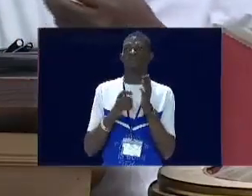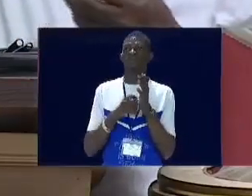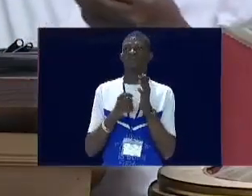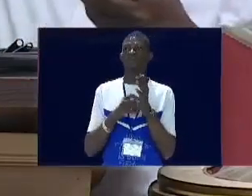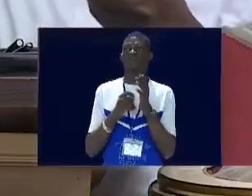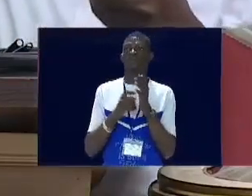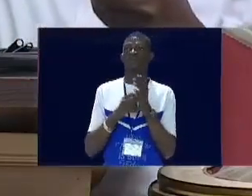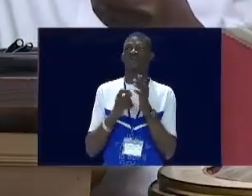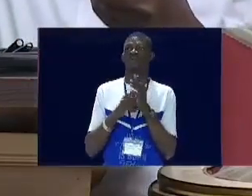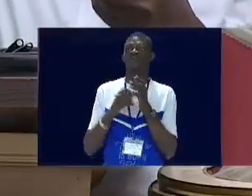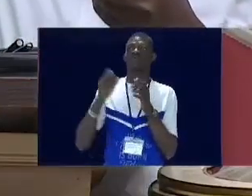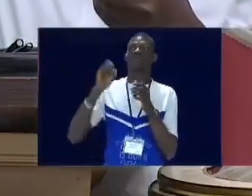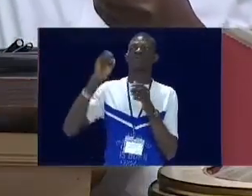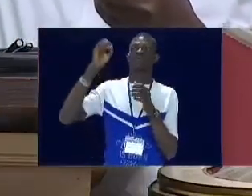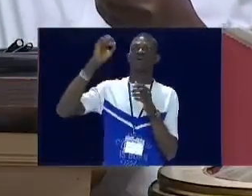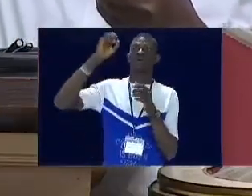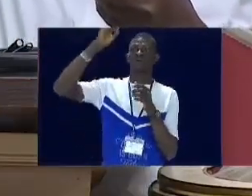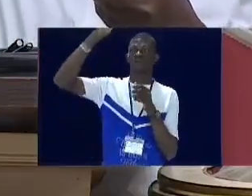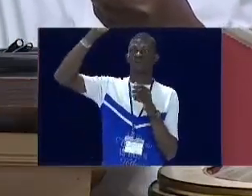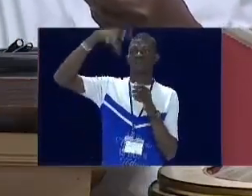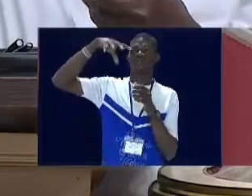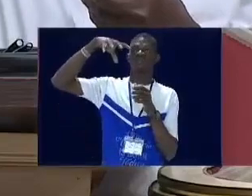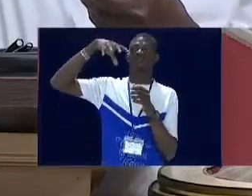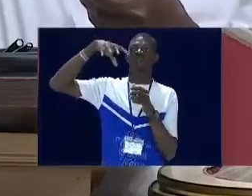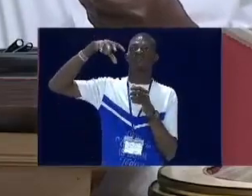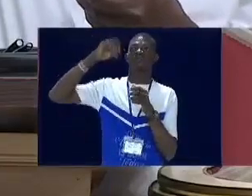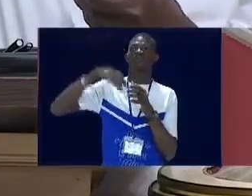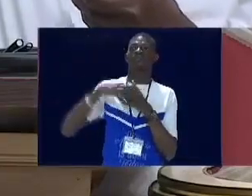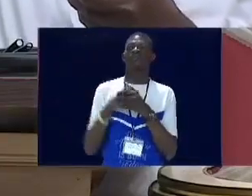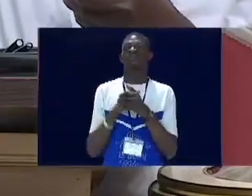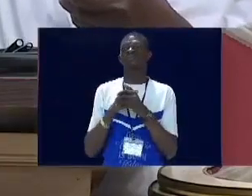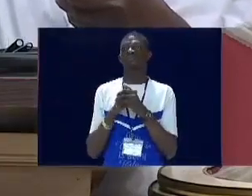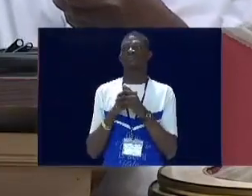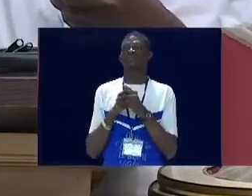And then drop it. Ma wa feel ma ju sile.